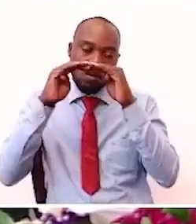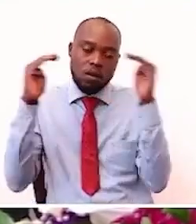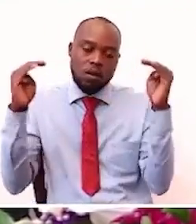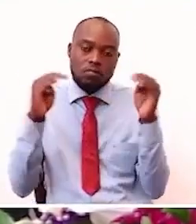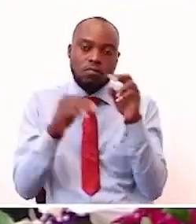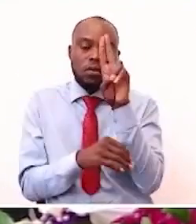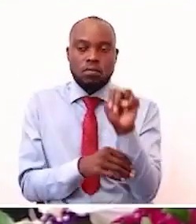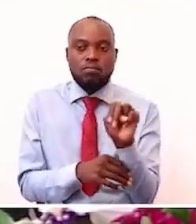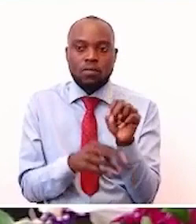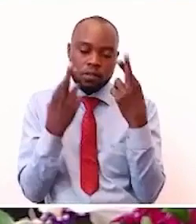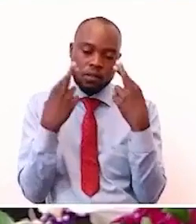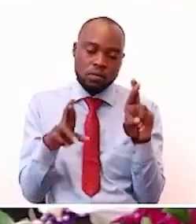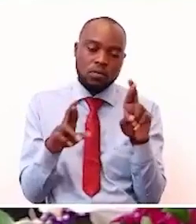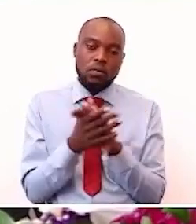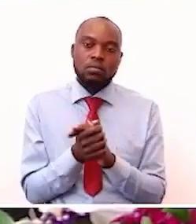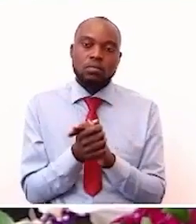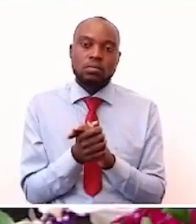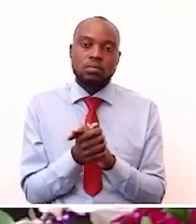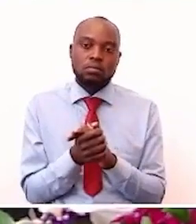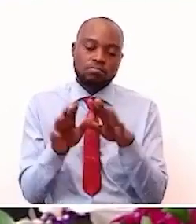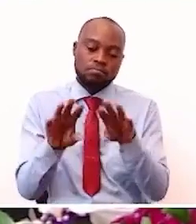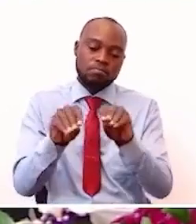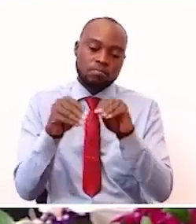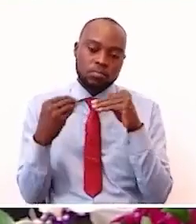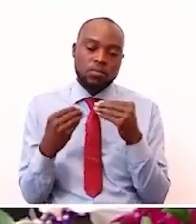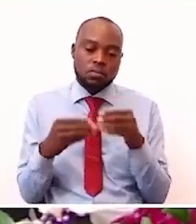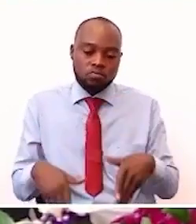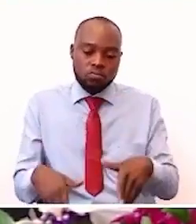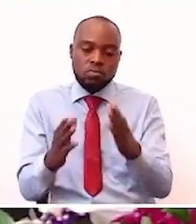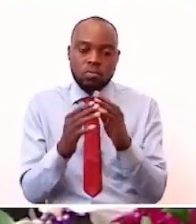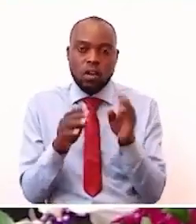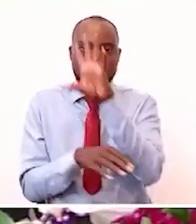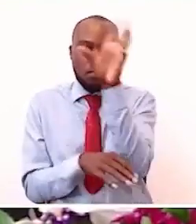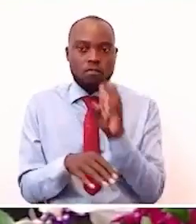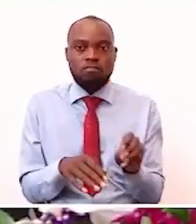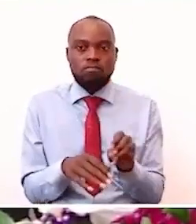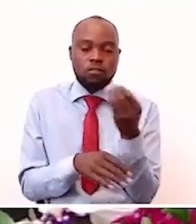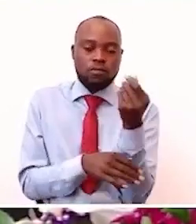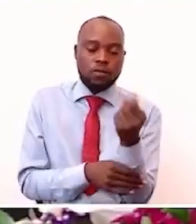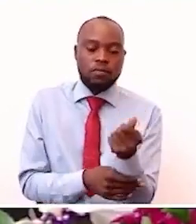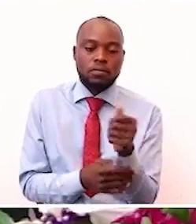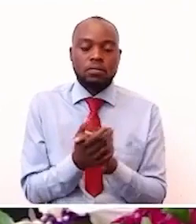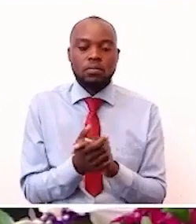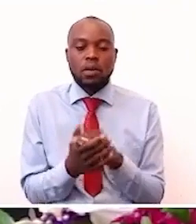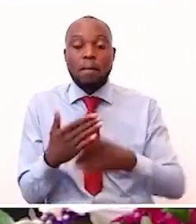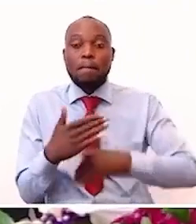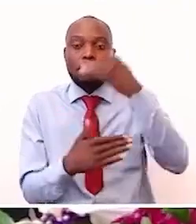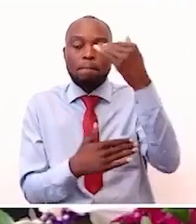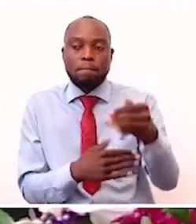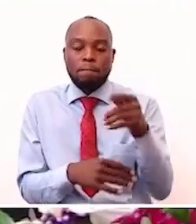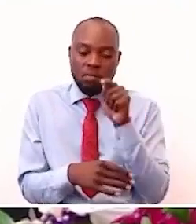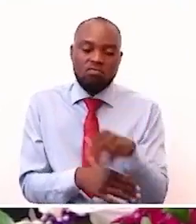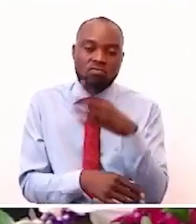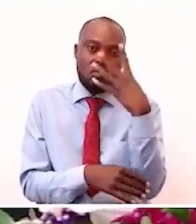Factory report, is to adopt a slightly broader view of African financial architecture beyond those 4